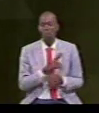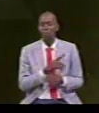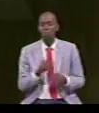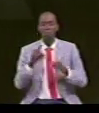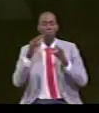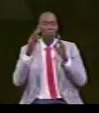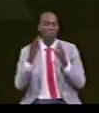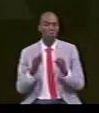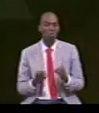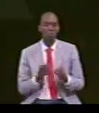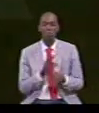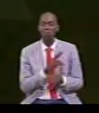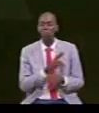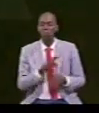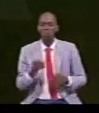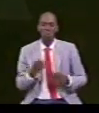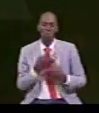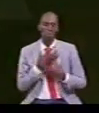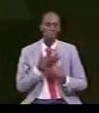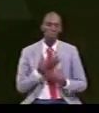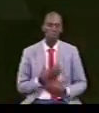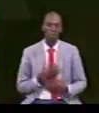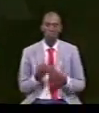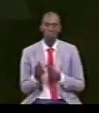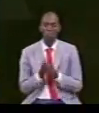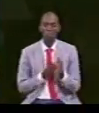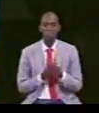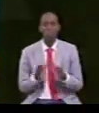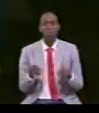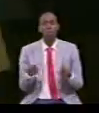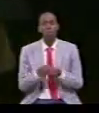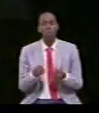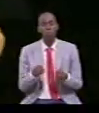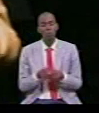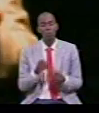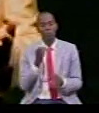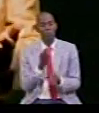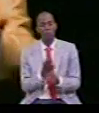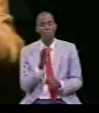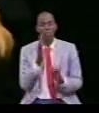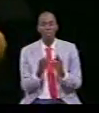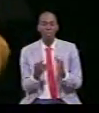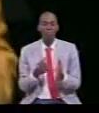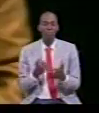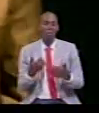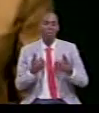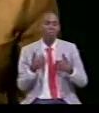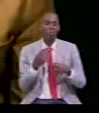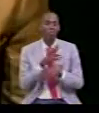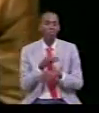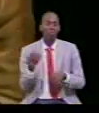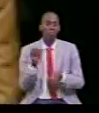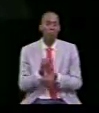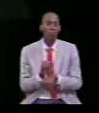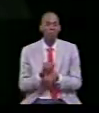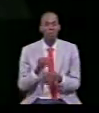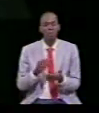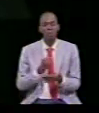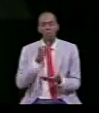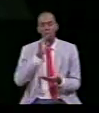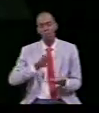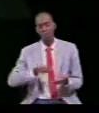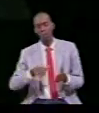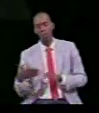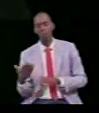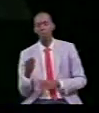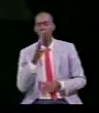decision, no desperation, even so faith, if it has not works, is dead being alone.